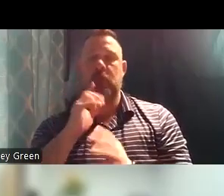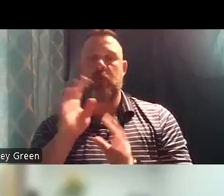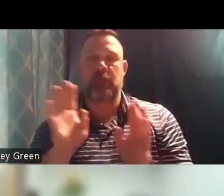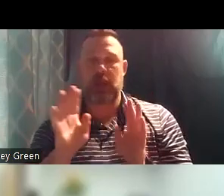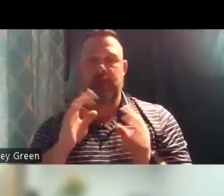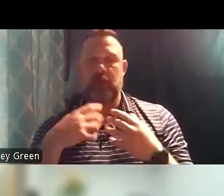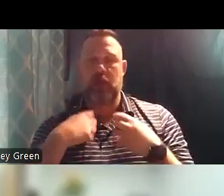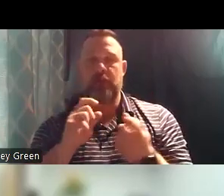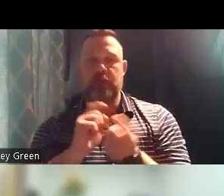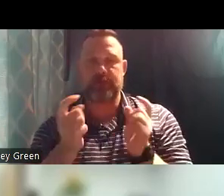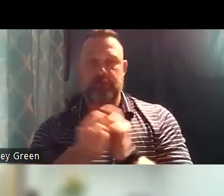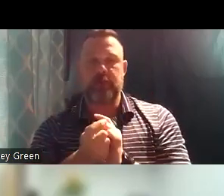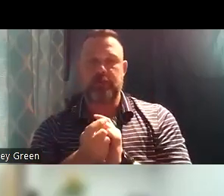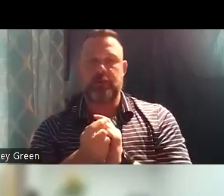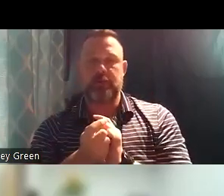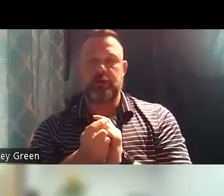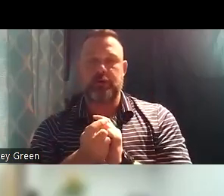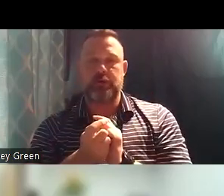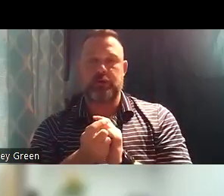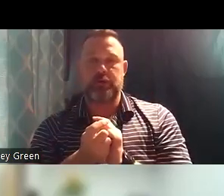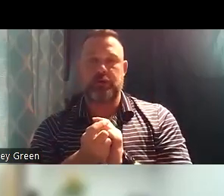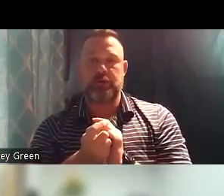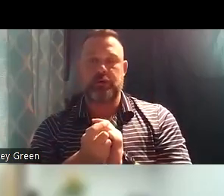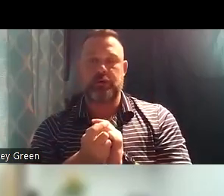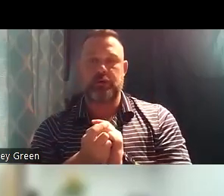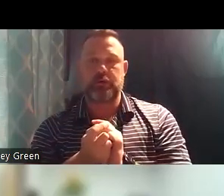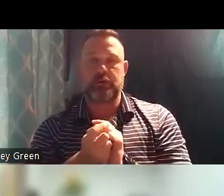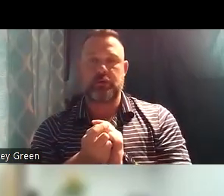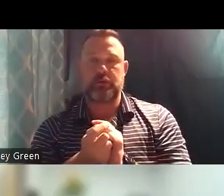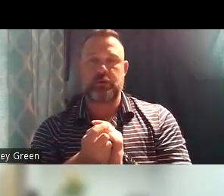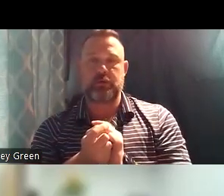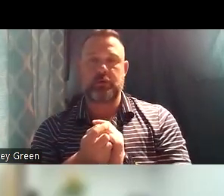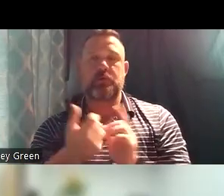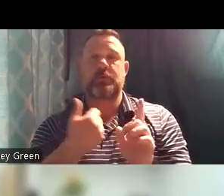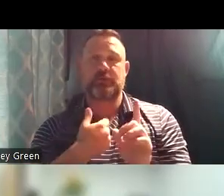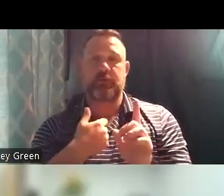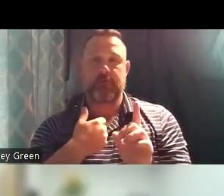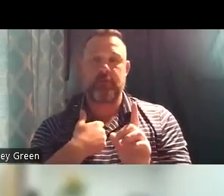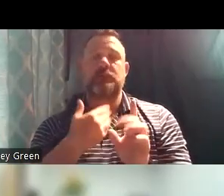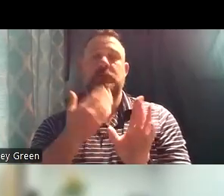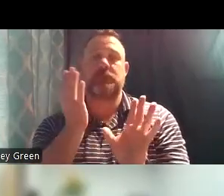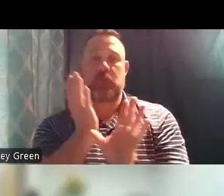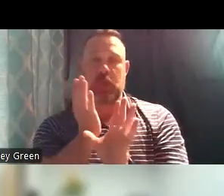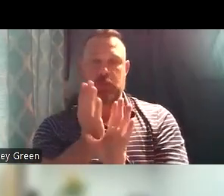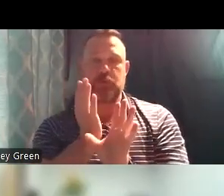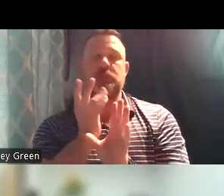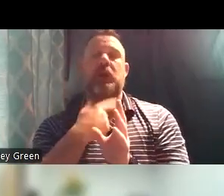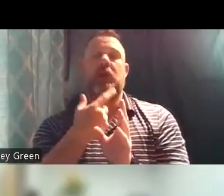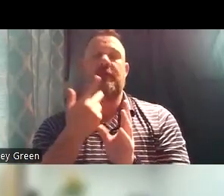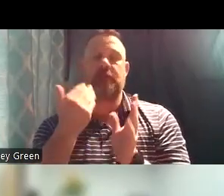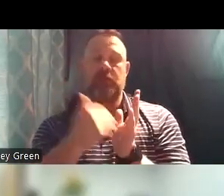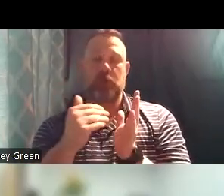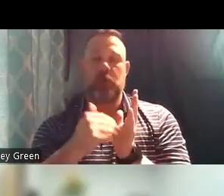health transformation. As both a geriatrician and a psychiatrist, I frequently treat patients